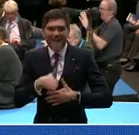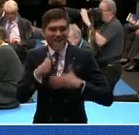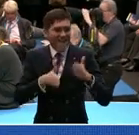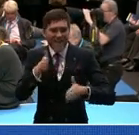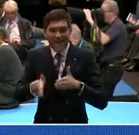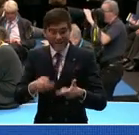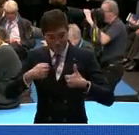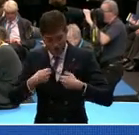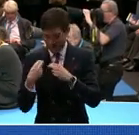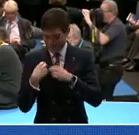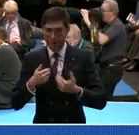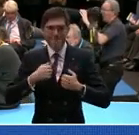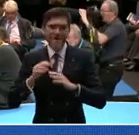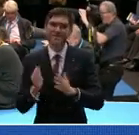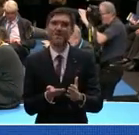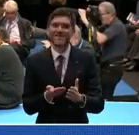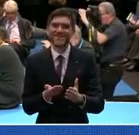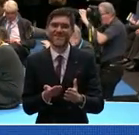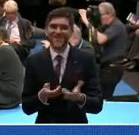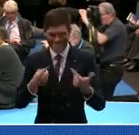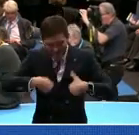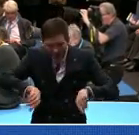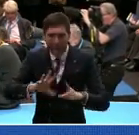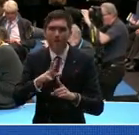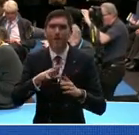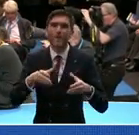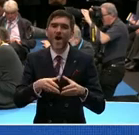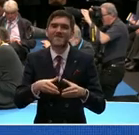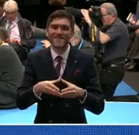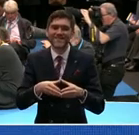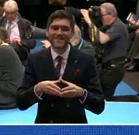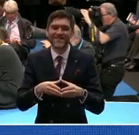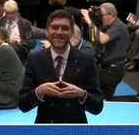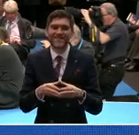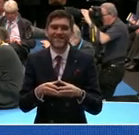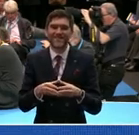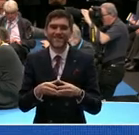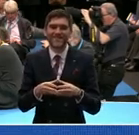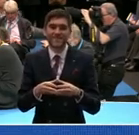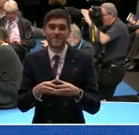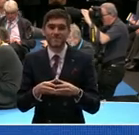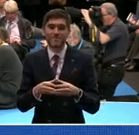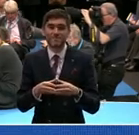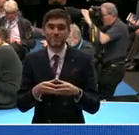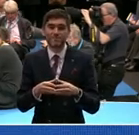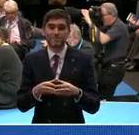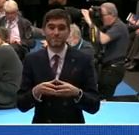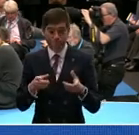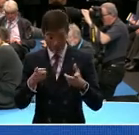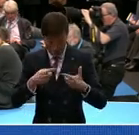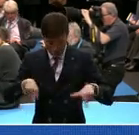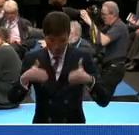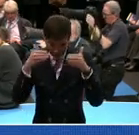is my service, and that is our party. And it is because of our commitment to put in the needs